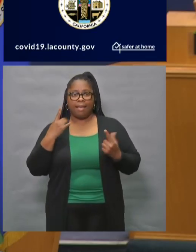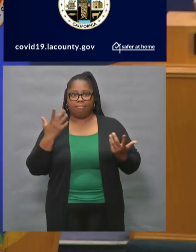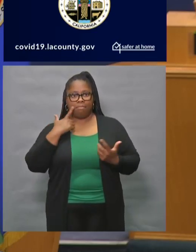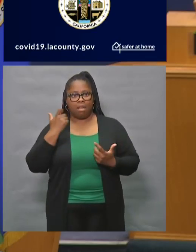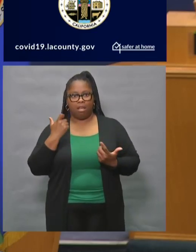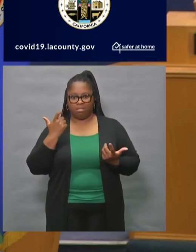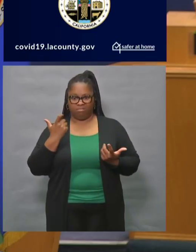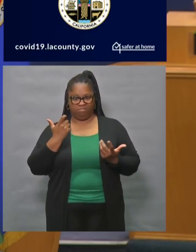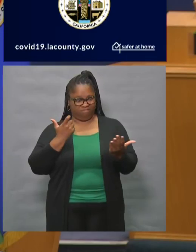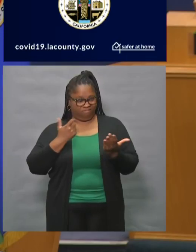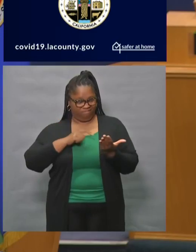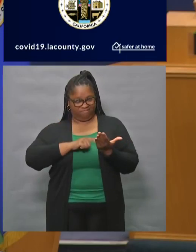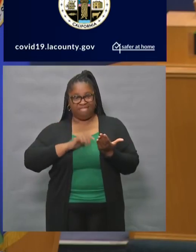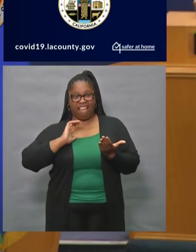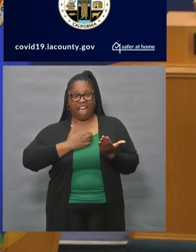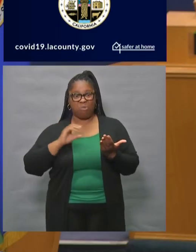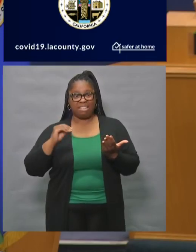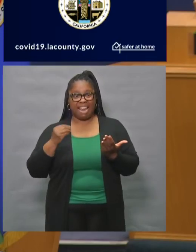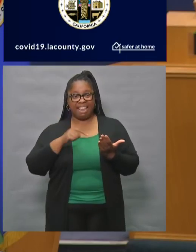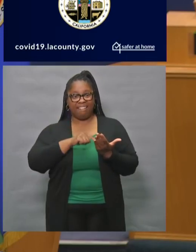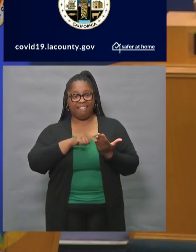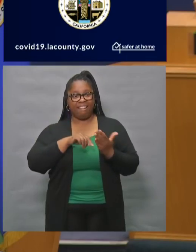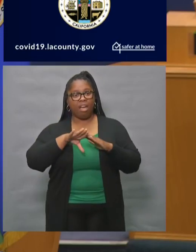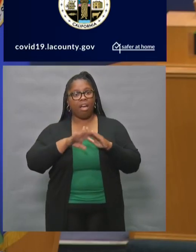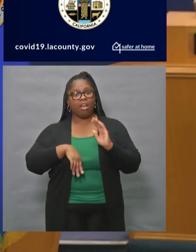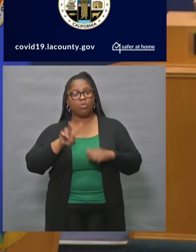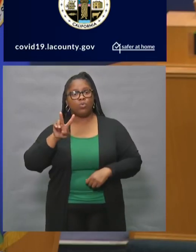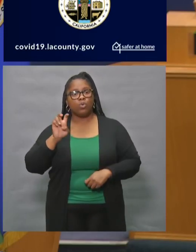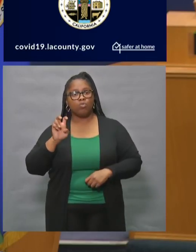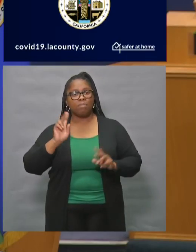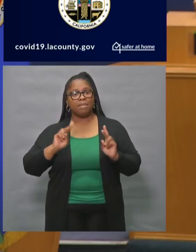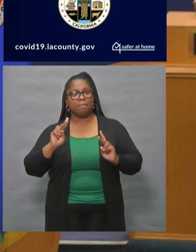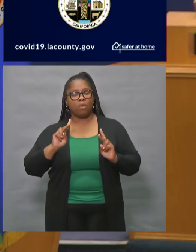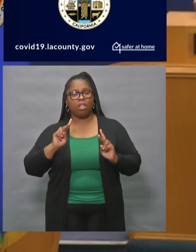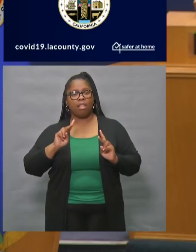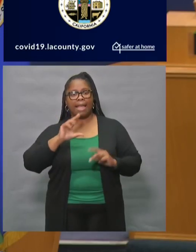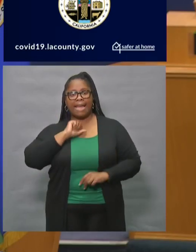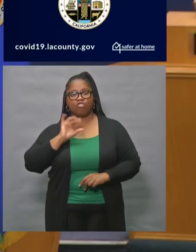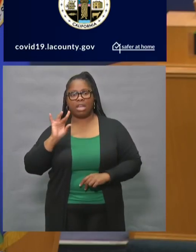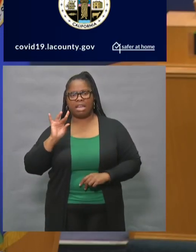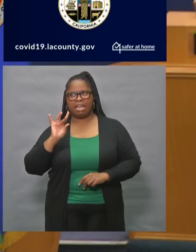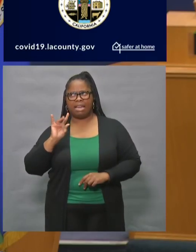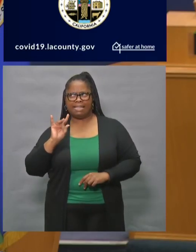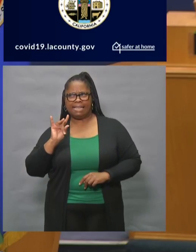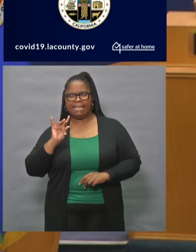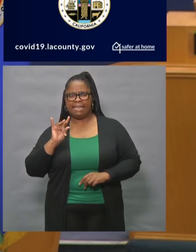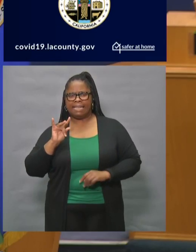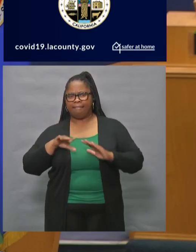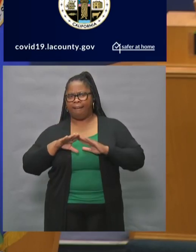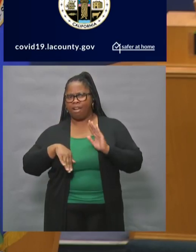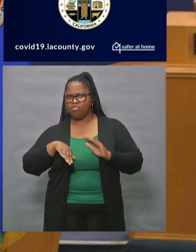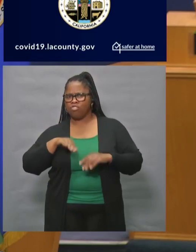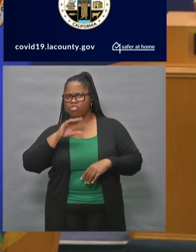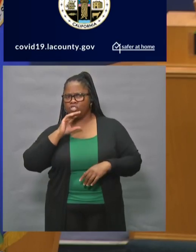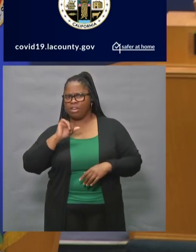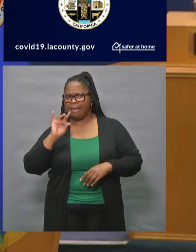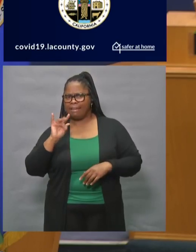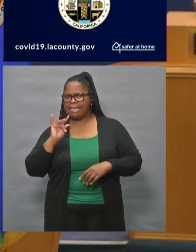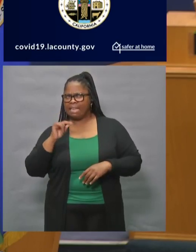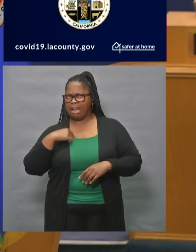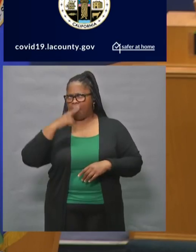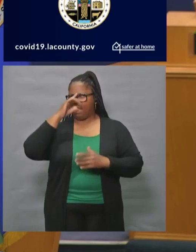at our data, you can see we have less than 200 people under the age of 18, I believe, 18 and younger, I believe, that have been